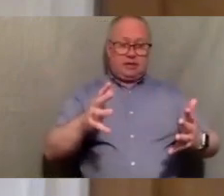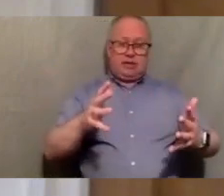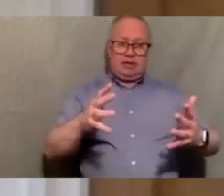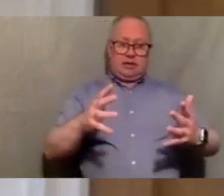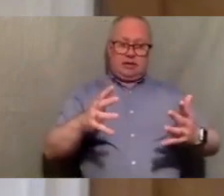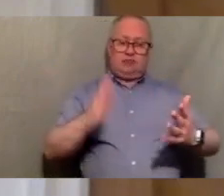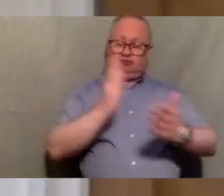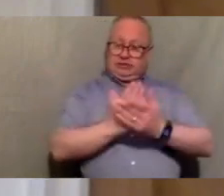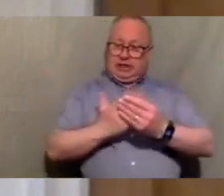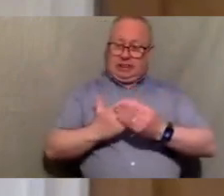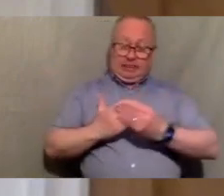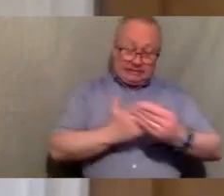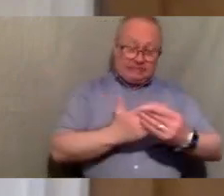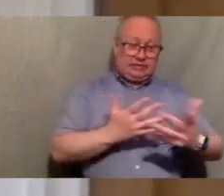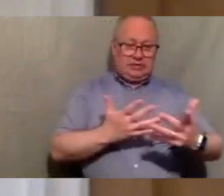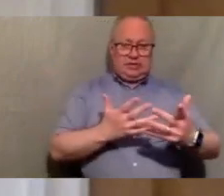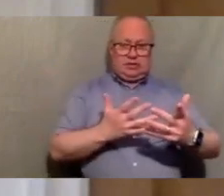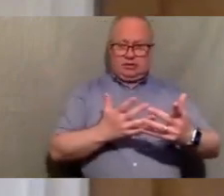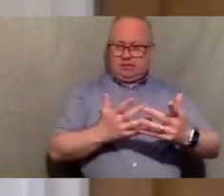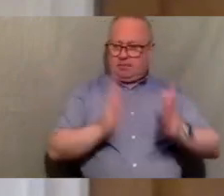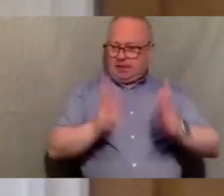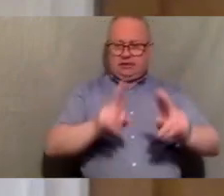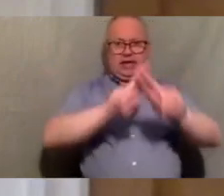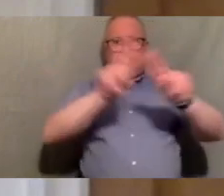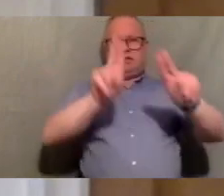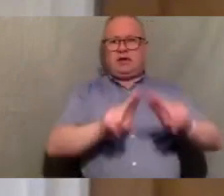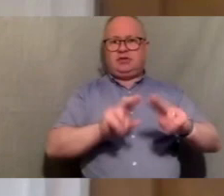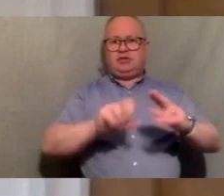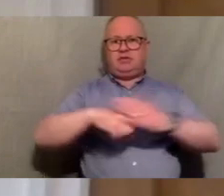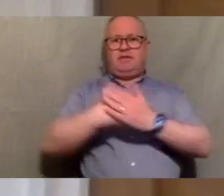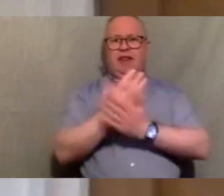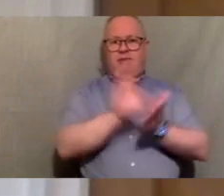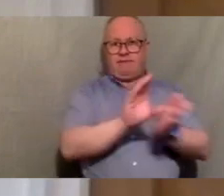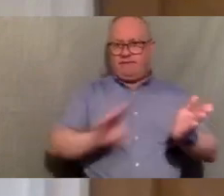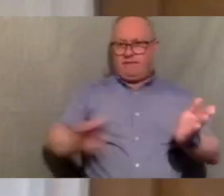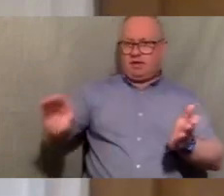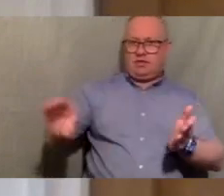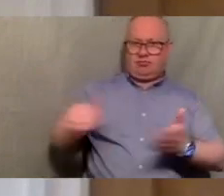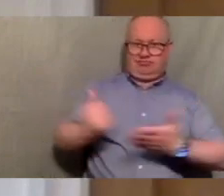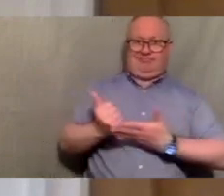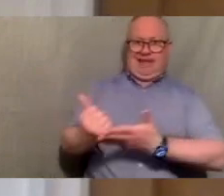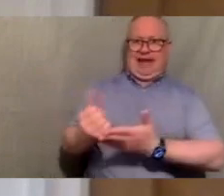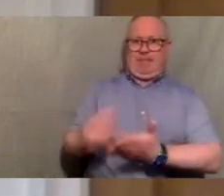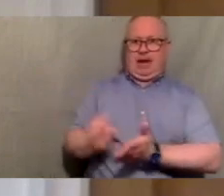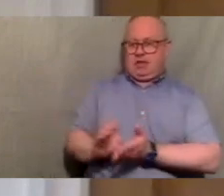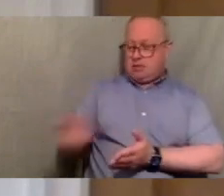leading role in pushing to use international development funds um in aid money to encourage the private sector to invest in the